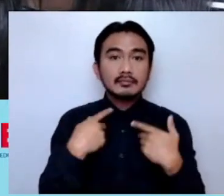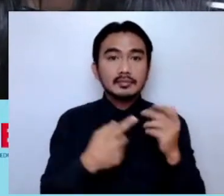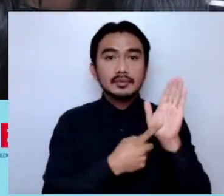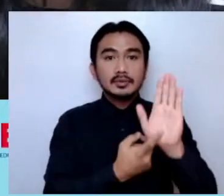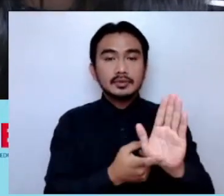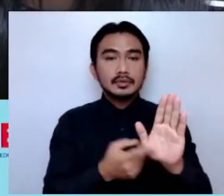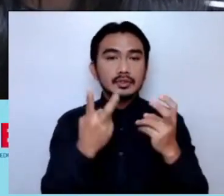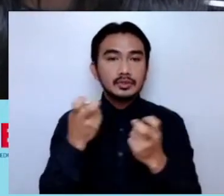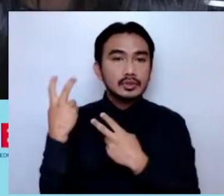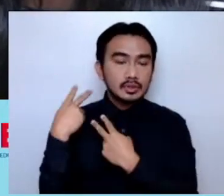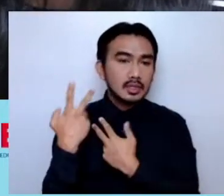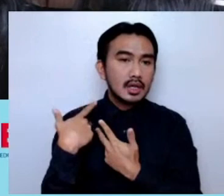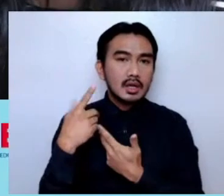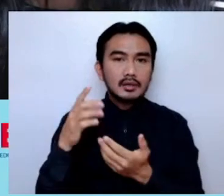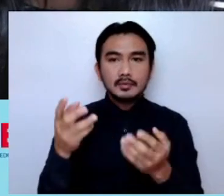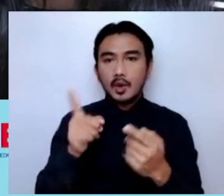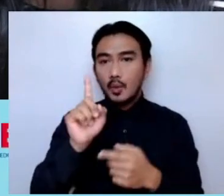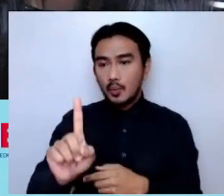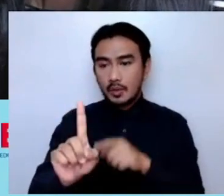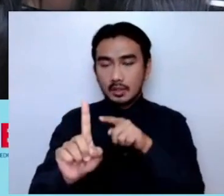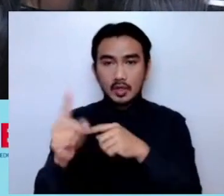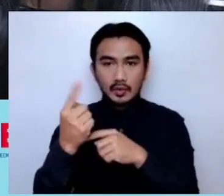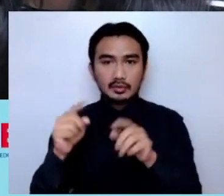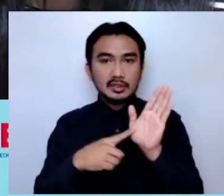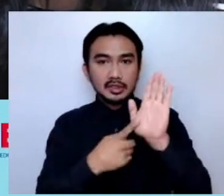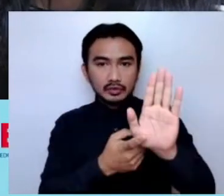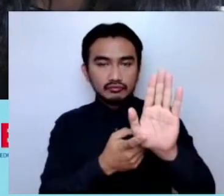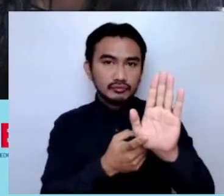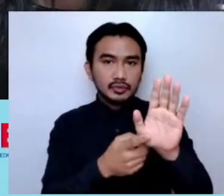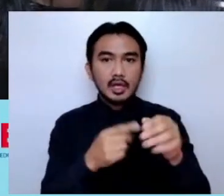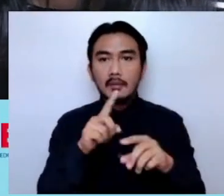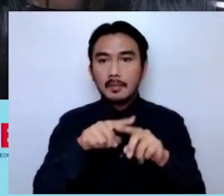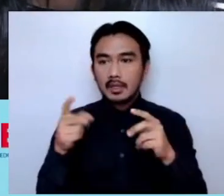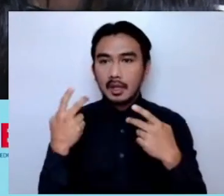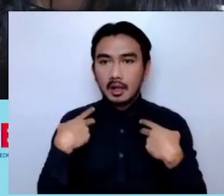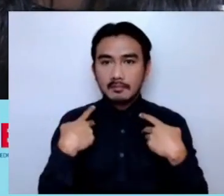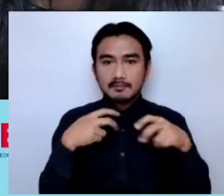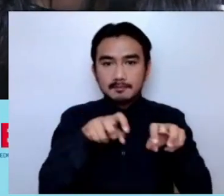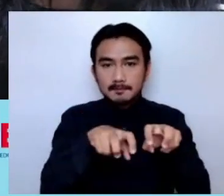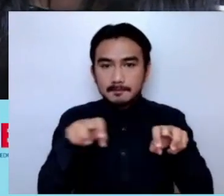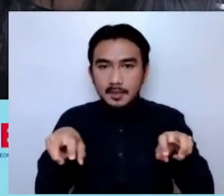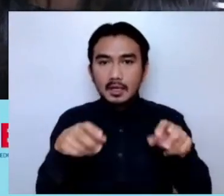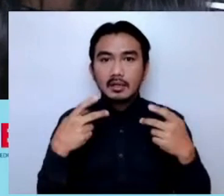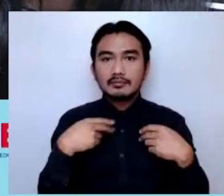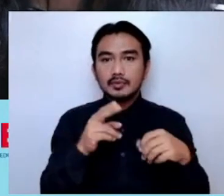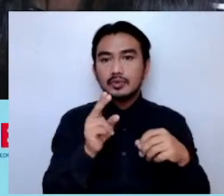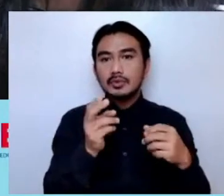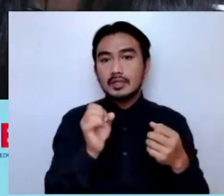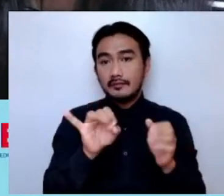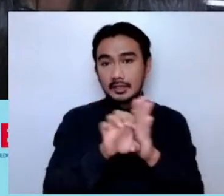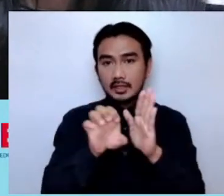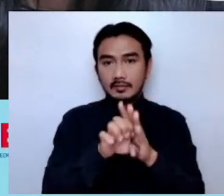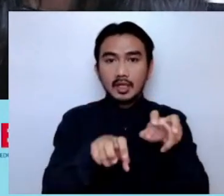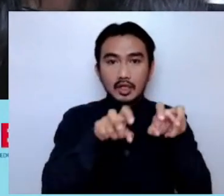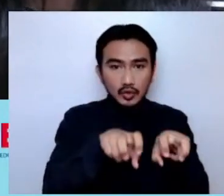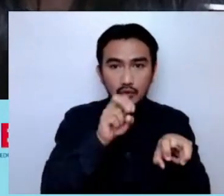is only used by a single observer. This one, the inter-observer agreement form, will be used if you have 2 or more